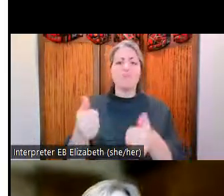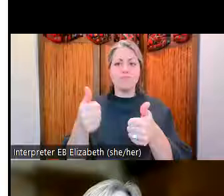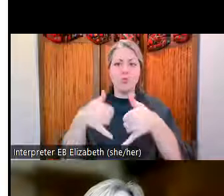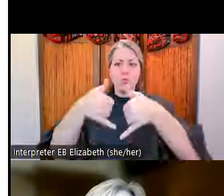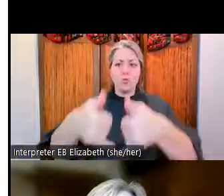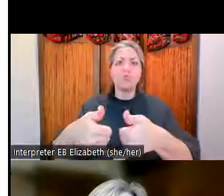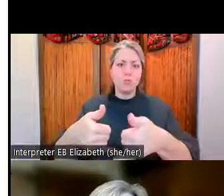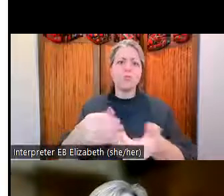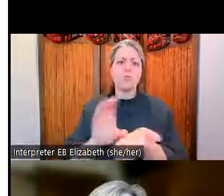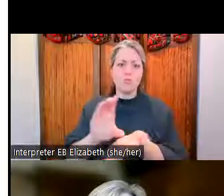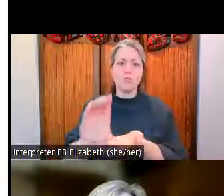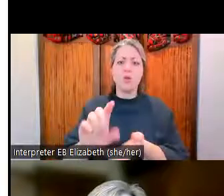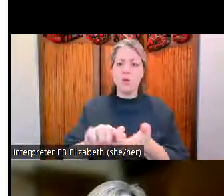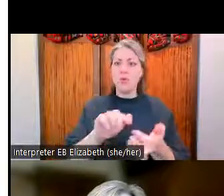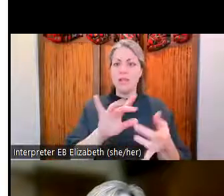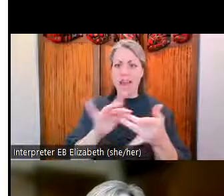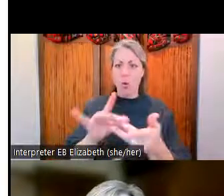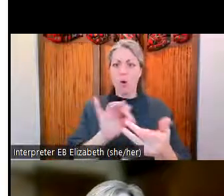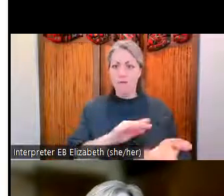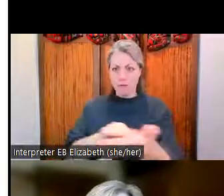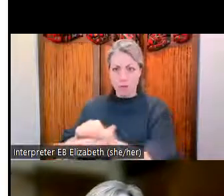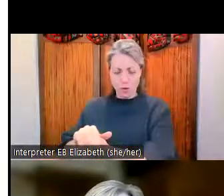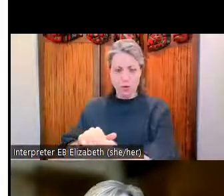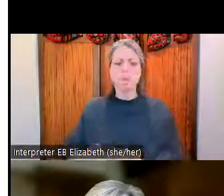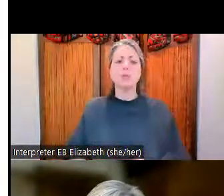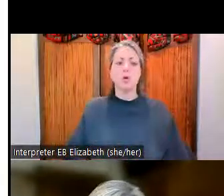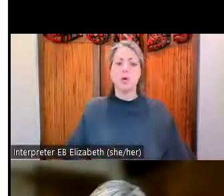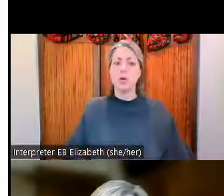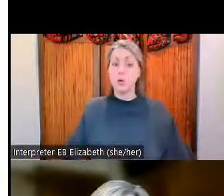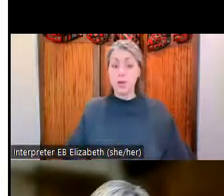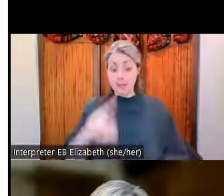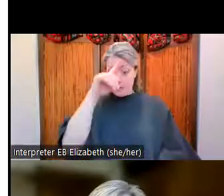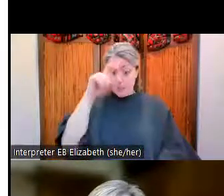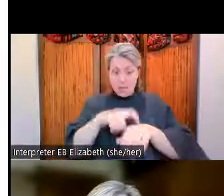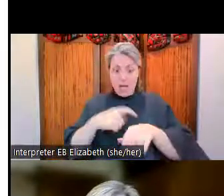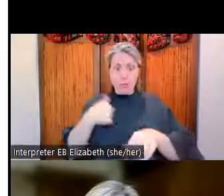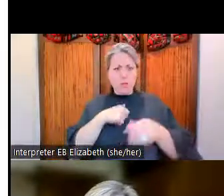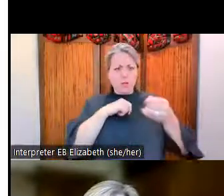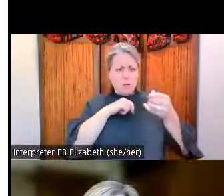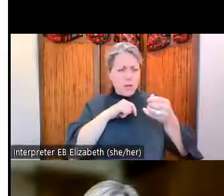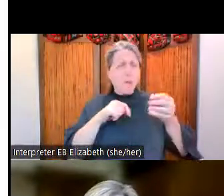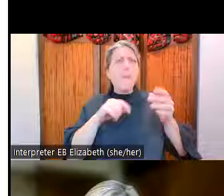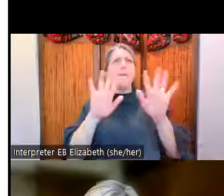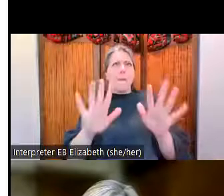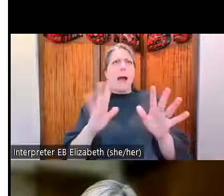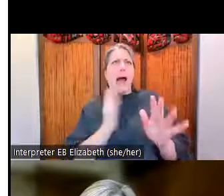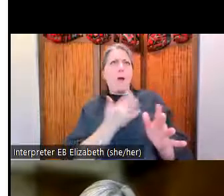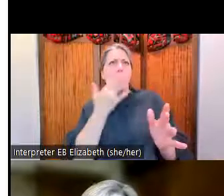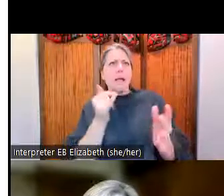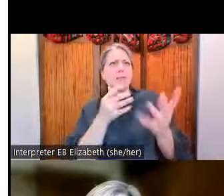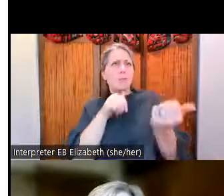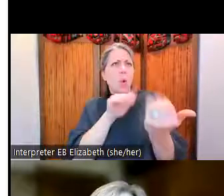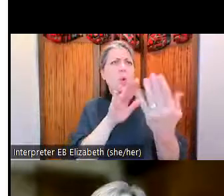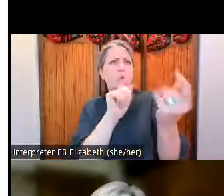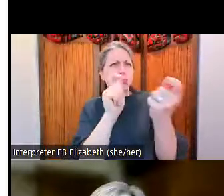of providers. We've spent really most of all of the summer and into the fall refining some of the